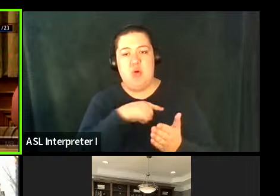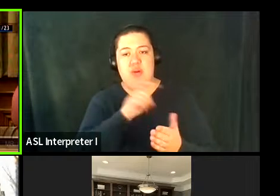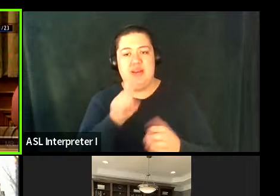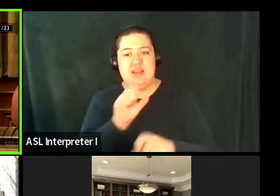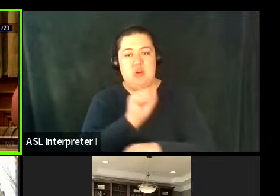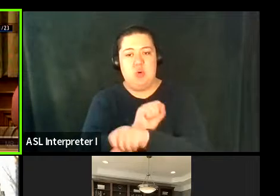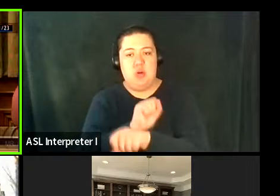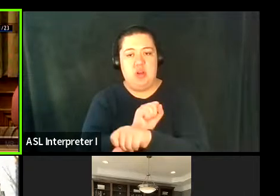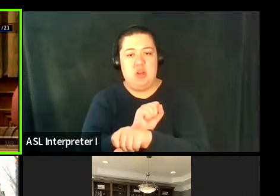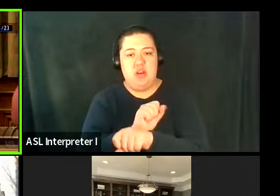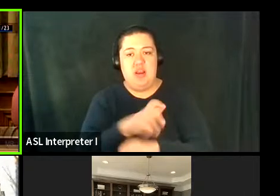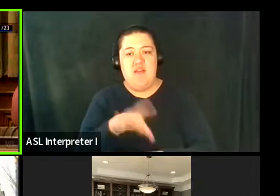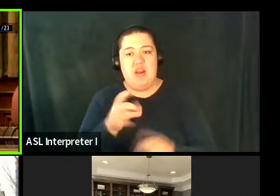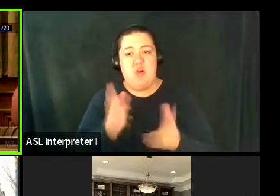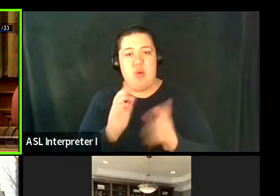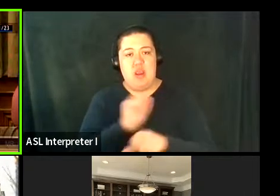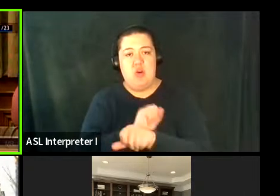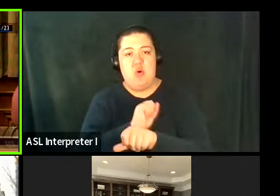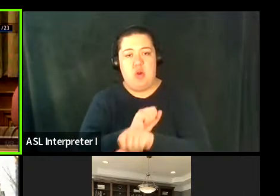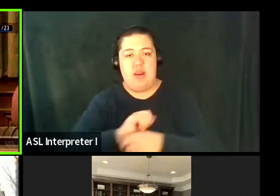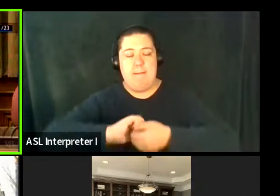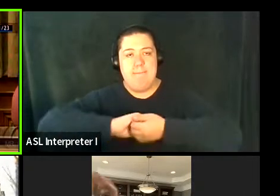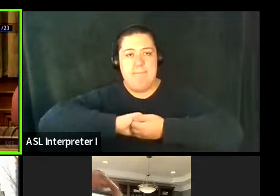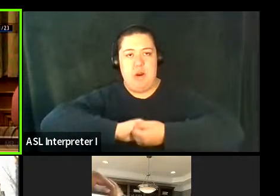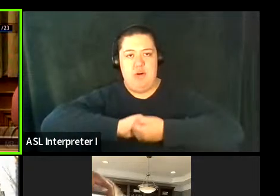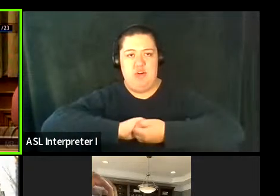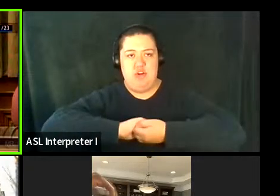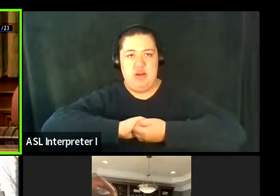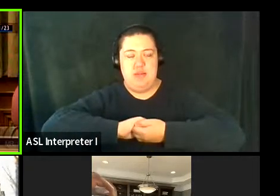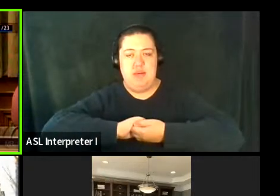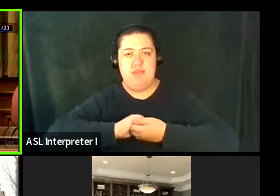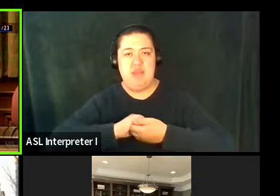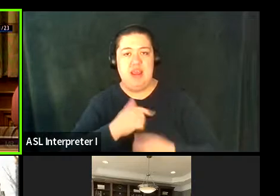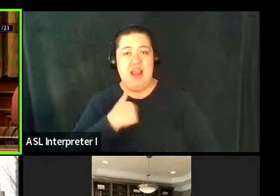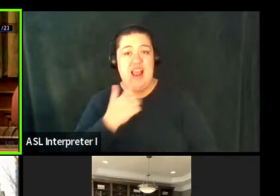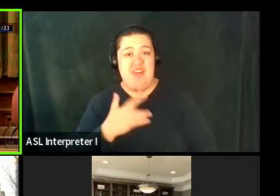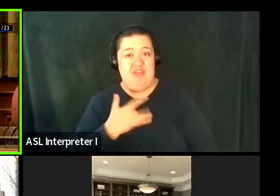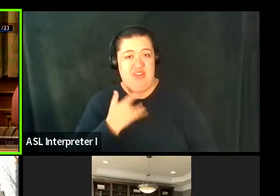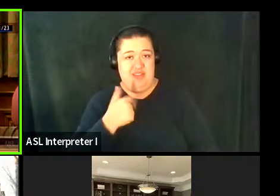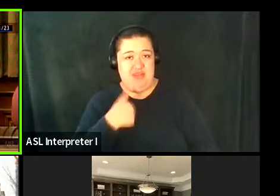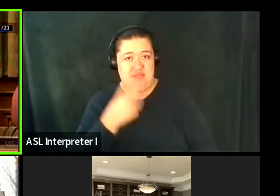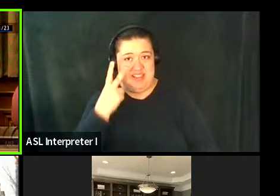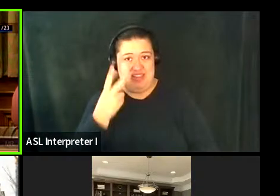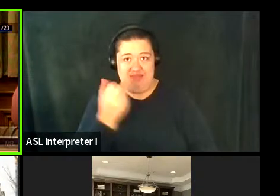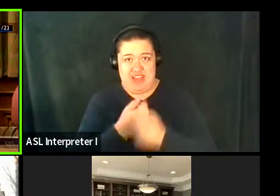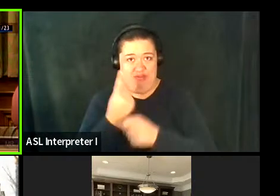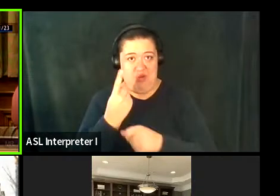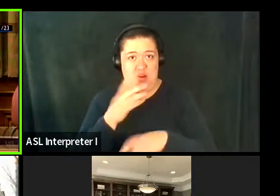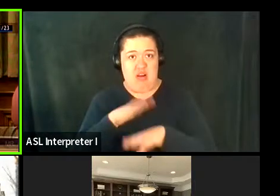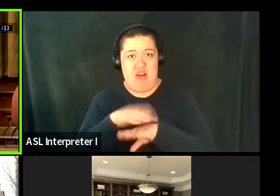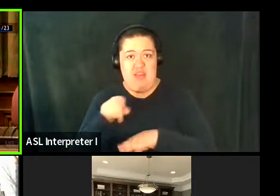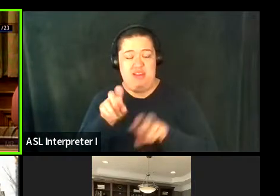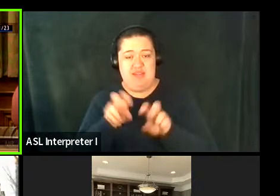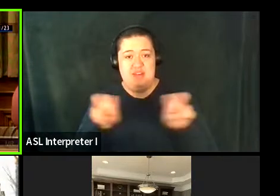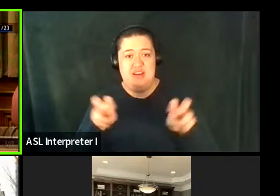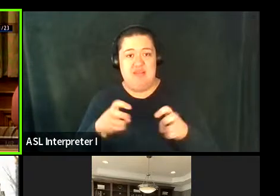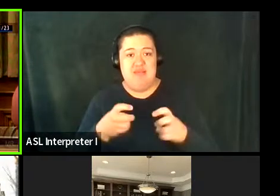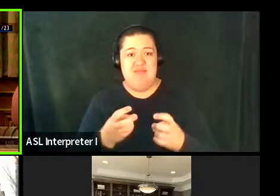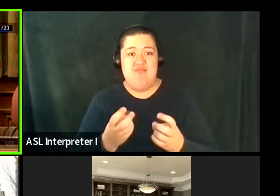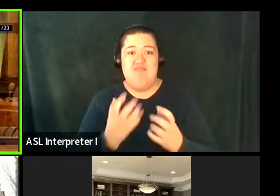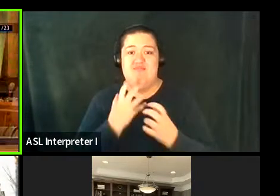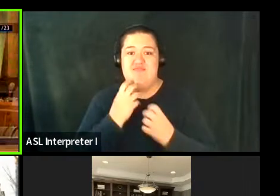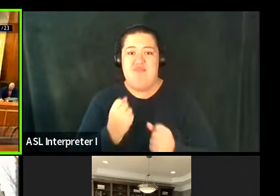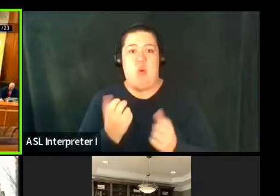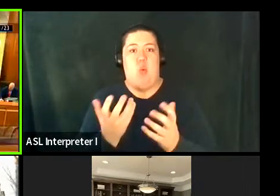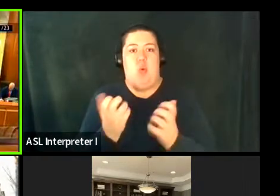if we could just find a way to work in partnership. And I feel like I'm seeing everybody on this dais desperately want to work in